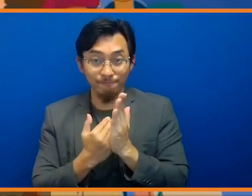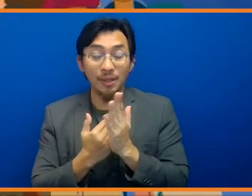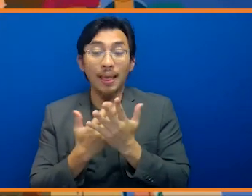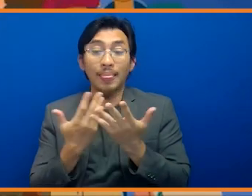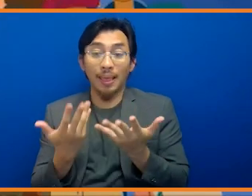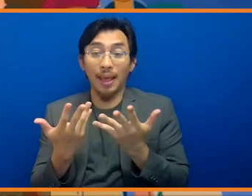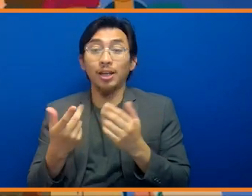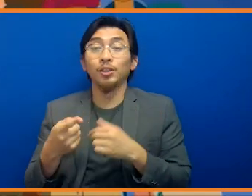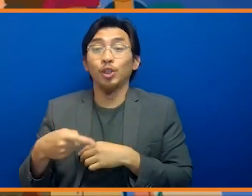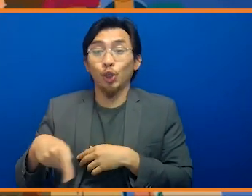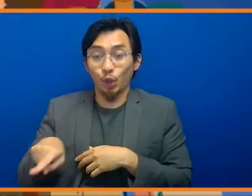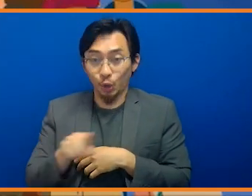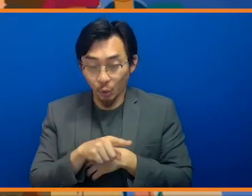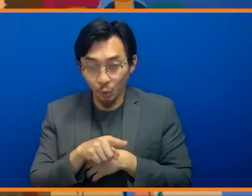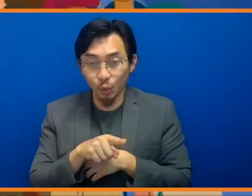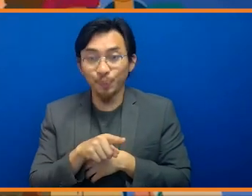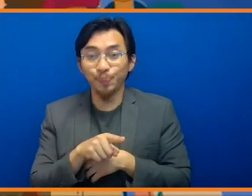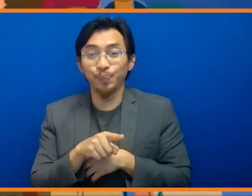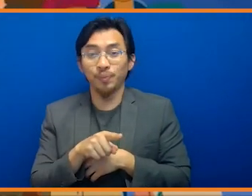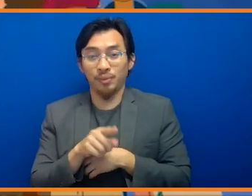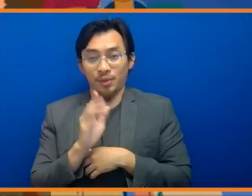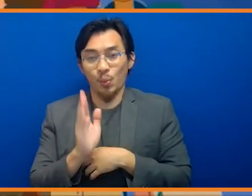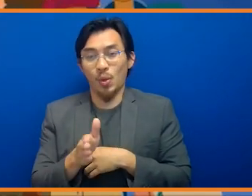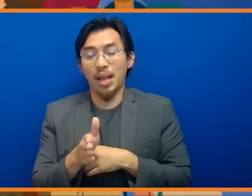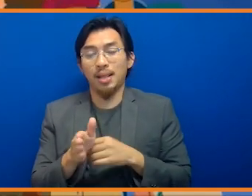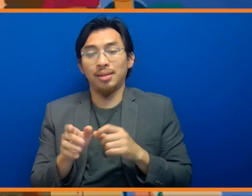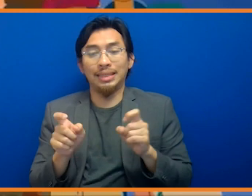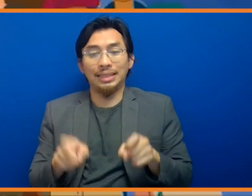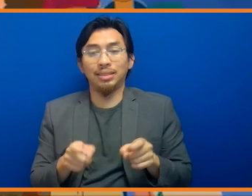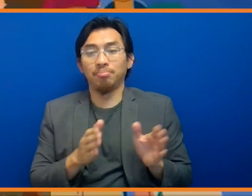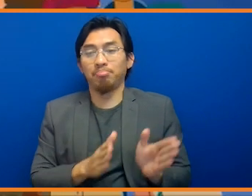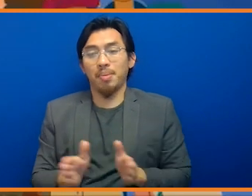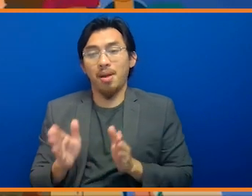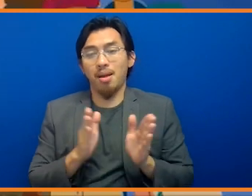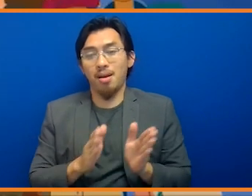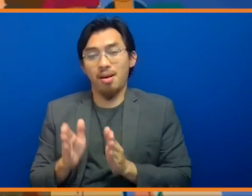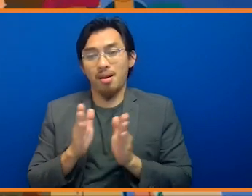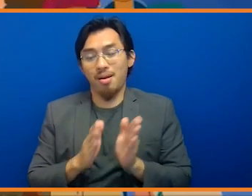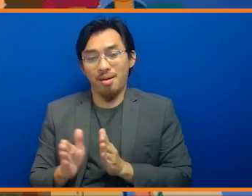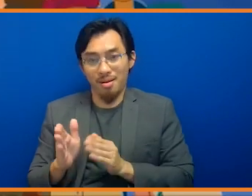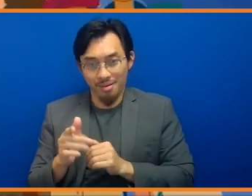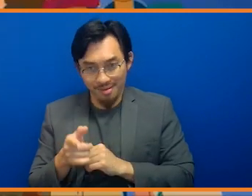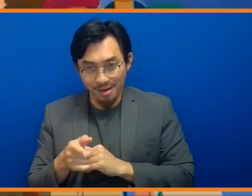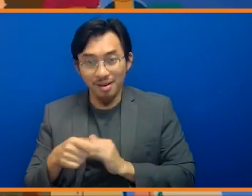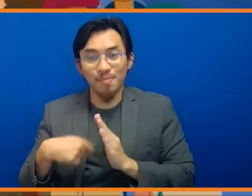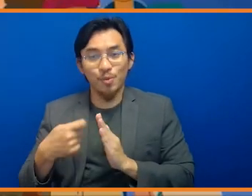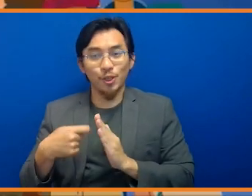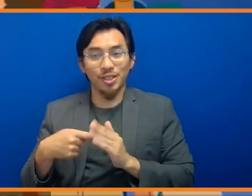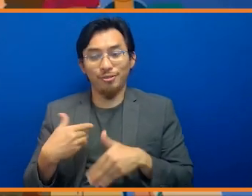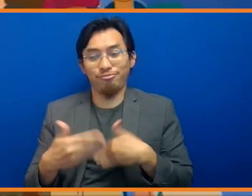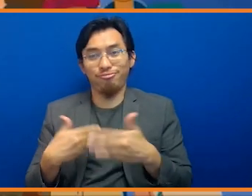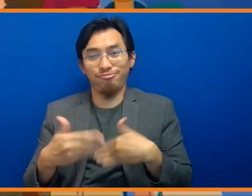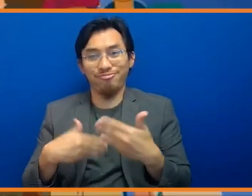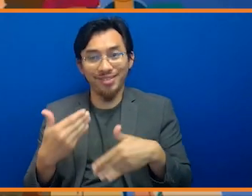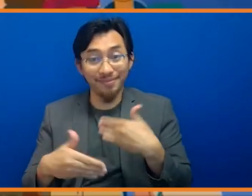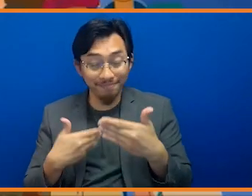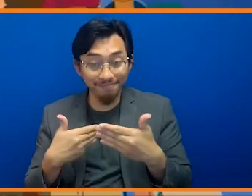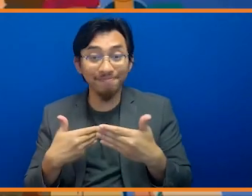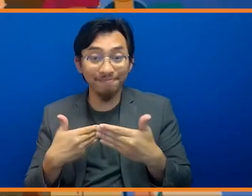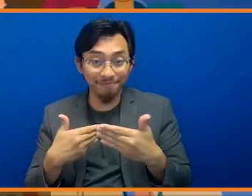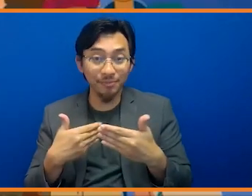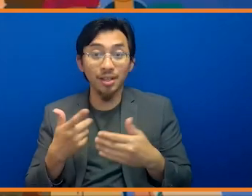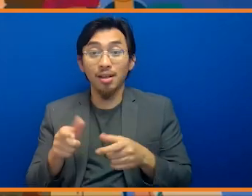you're going to be you need to prepare for a presentation of the concept notes or the project that you are carrying out. Yeah,